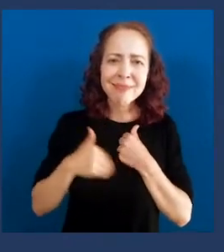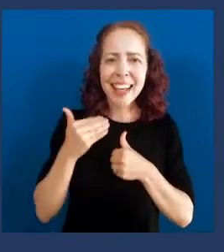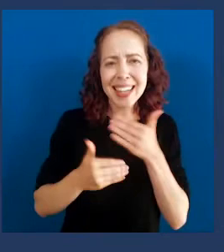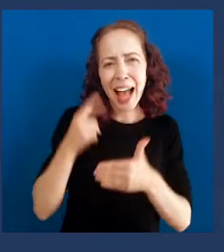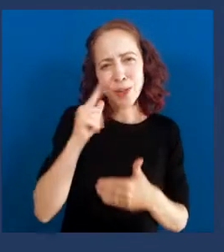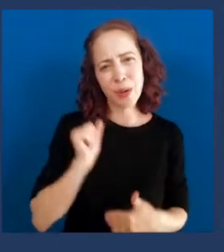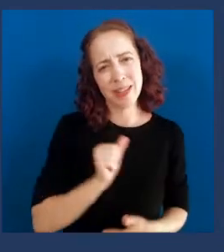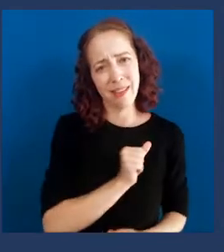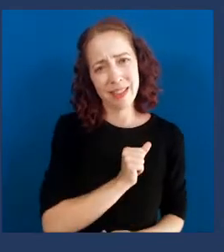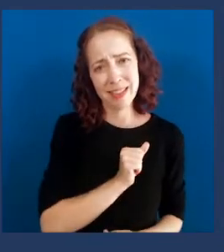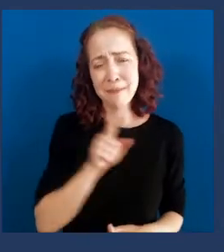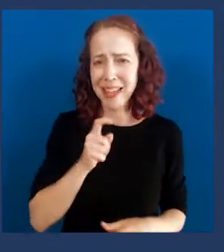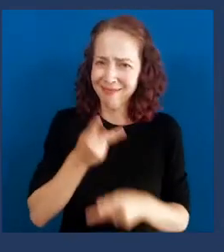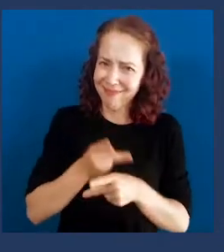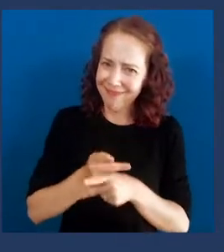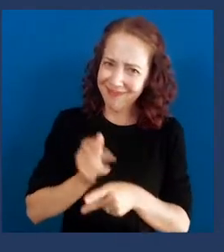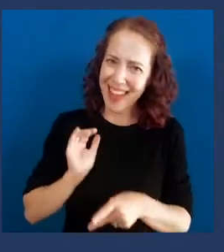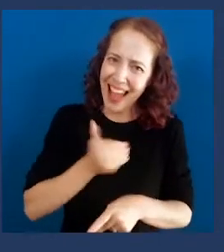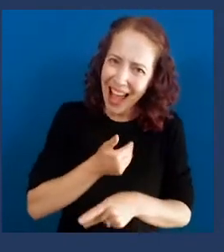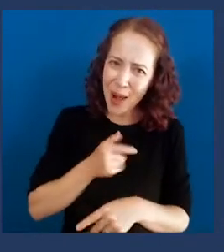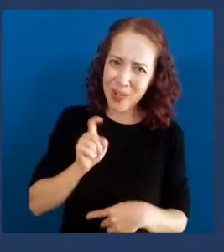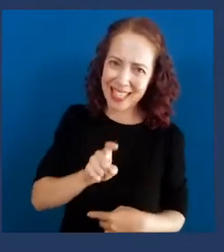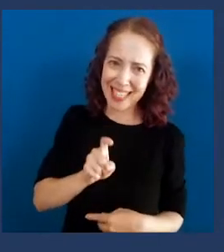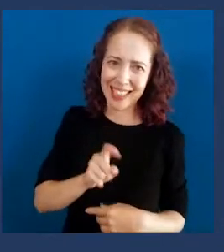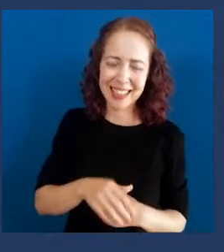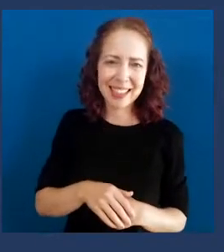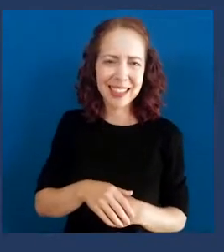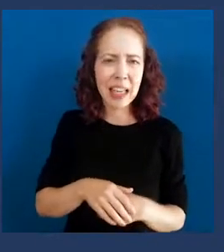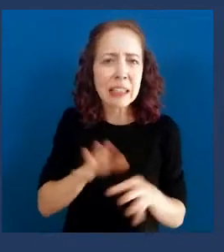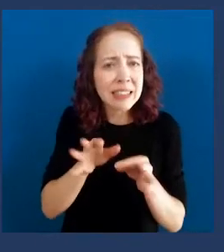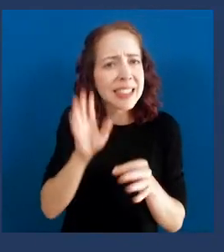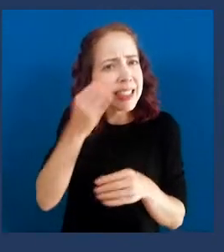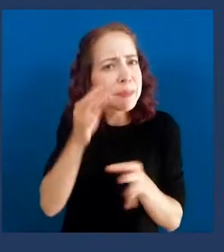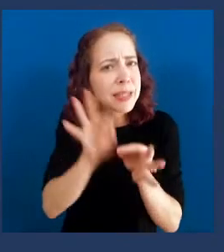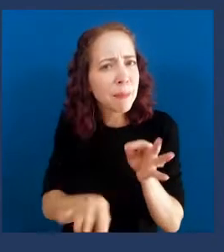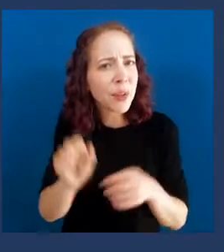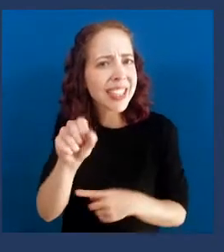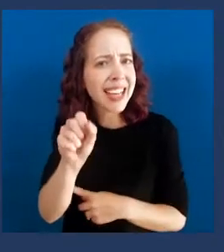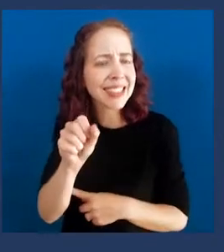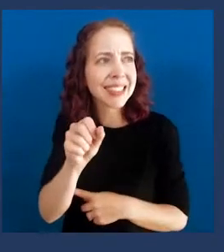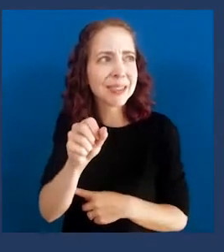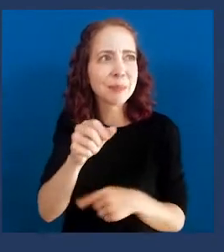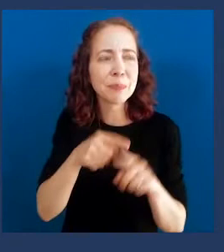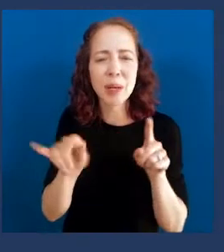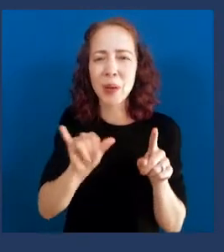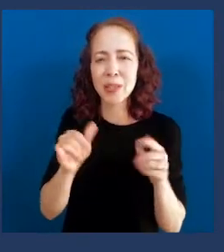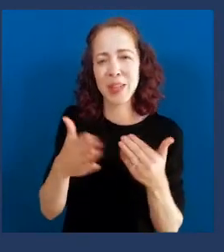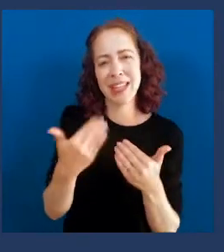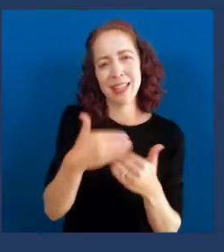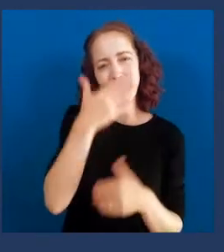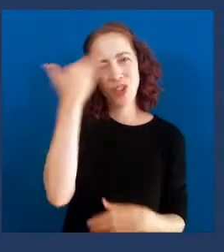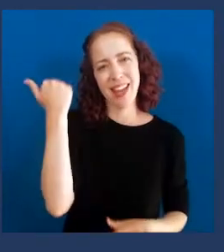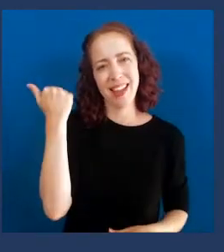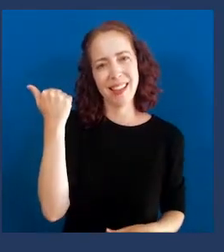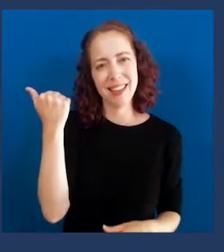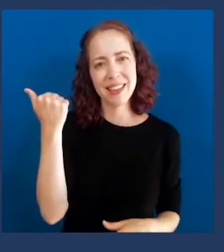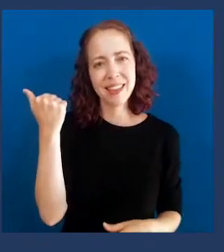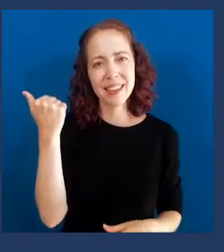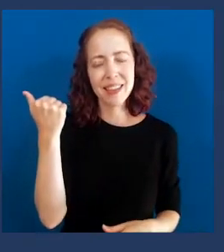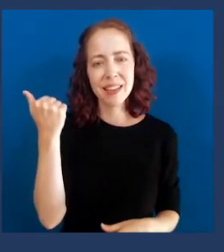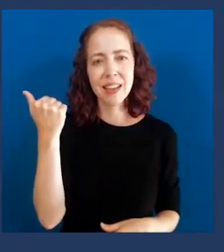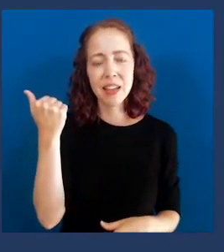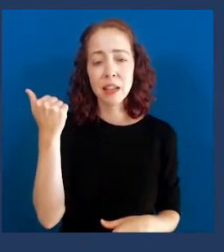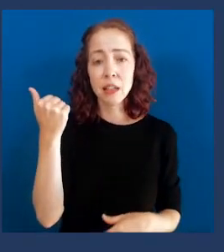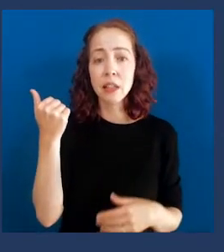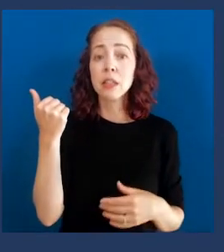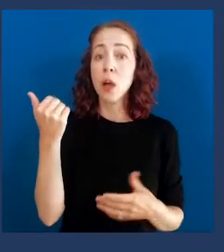ourselves, take care of our needs. Love it. It's so simple, but it's something that's also so easy to forget.